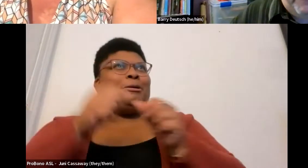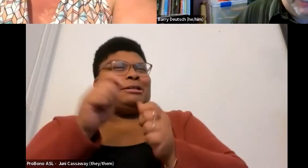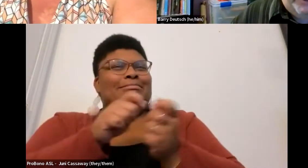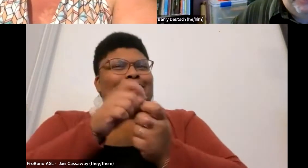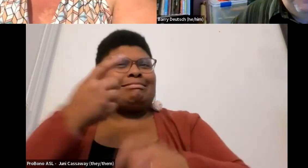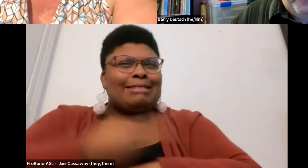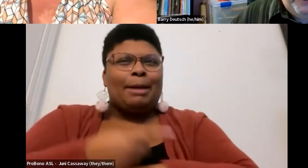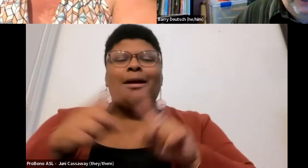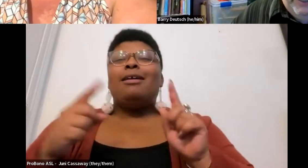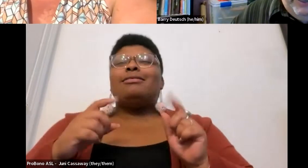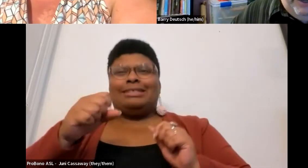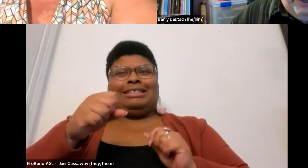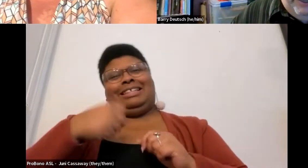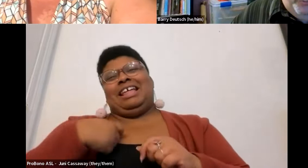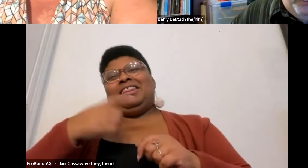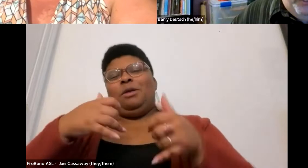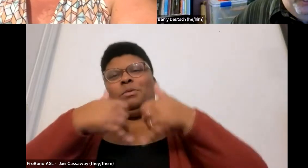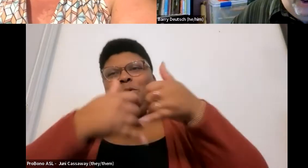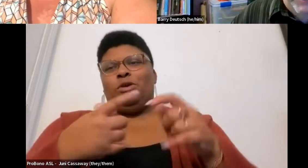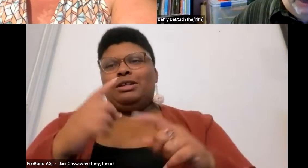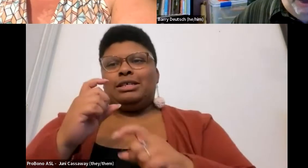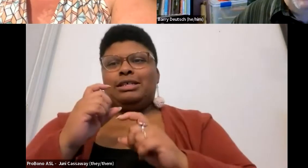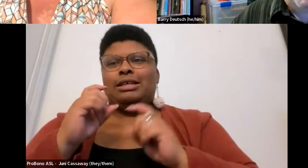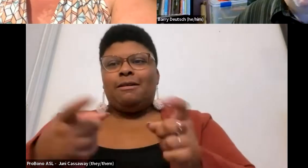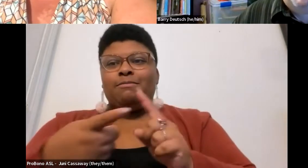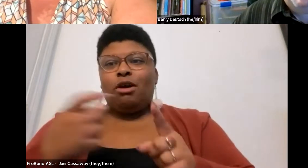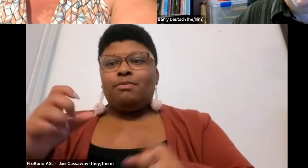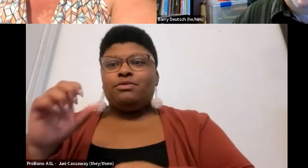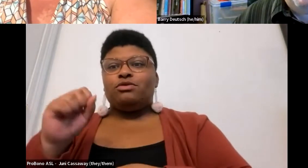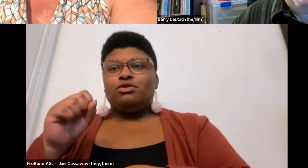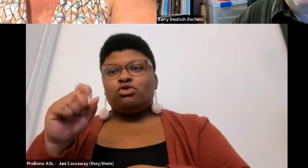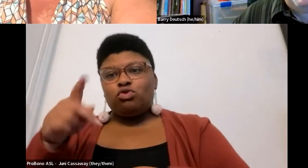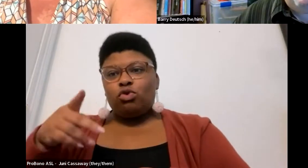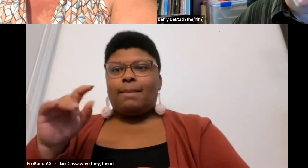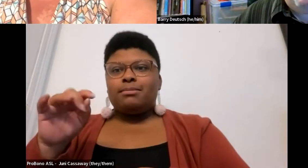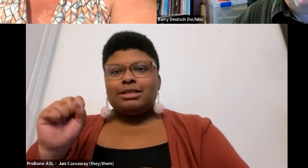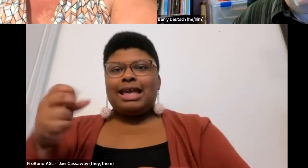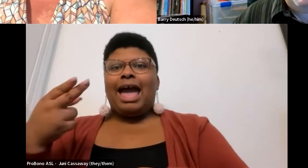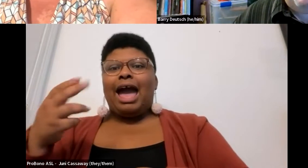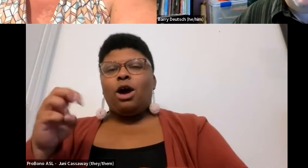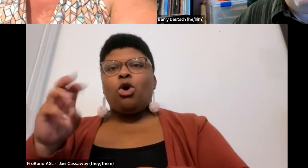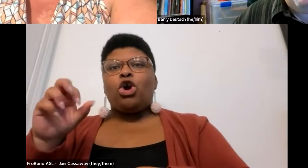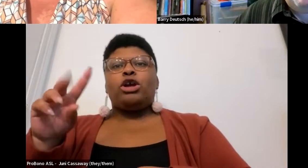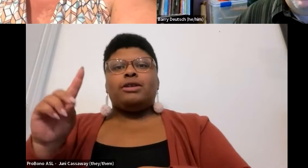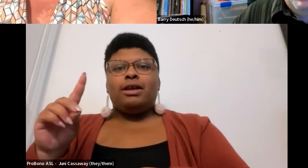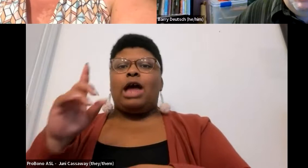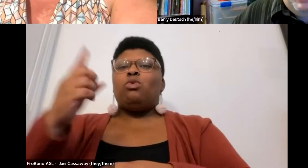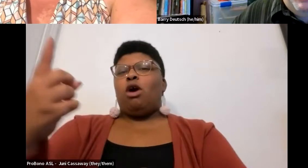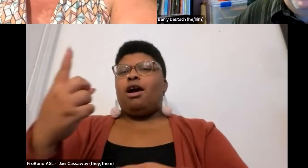by Scripps Howard for one college cartoonist a year receives the